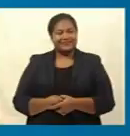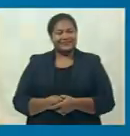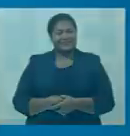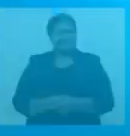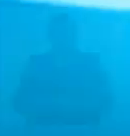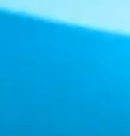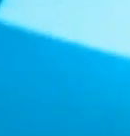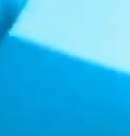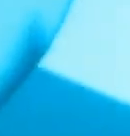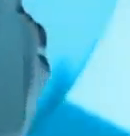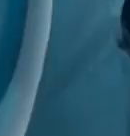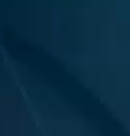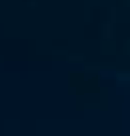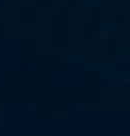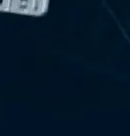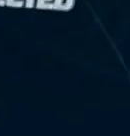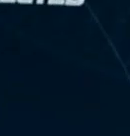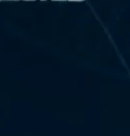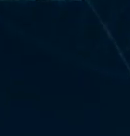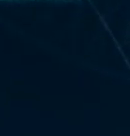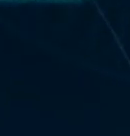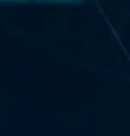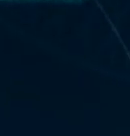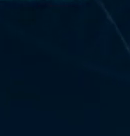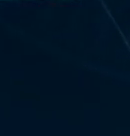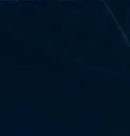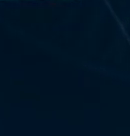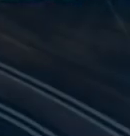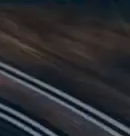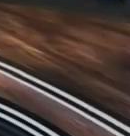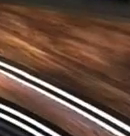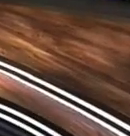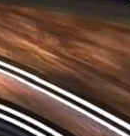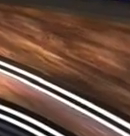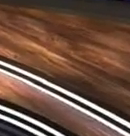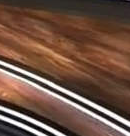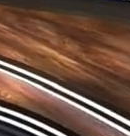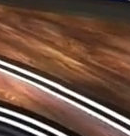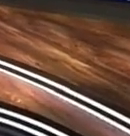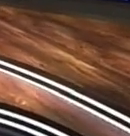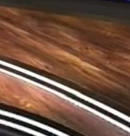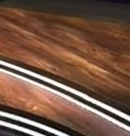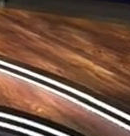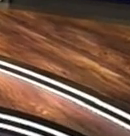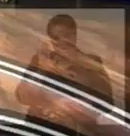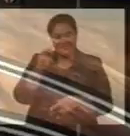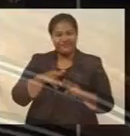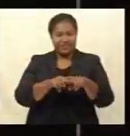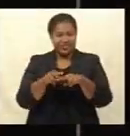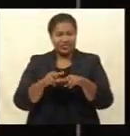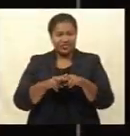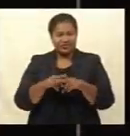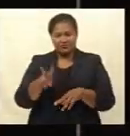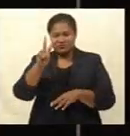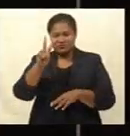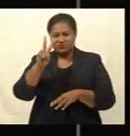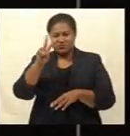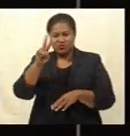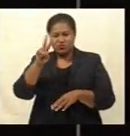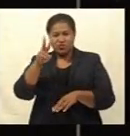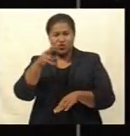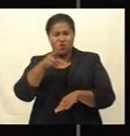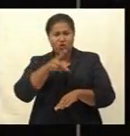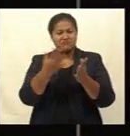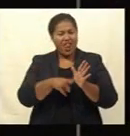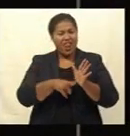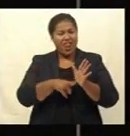From the studios of FBC Suva, Edwin Nandi. Bulawinaka, Fiji. 2 doctors at the Lautoka